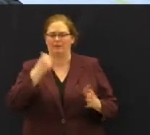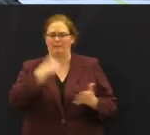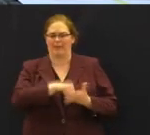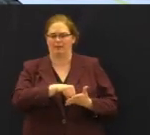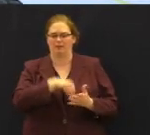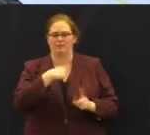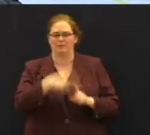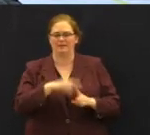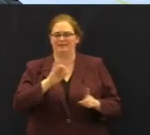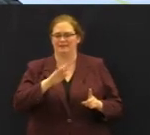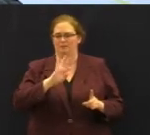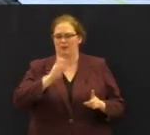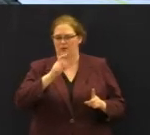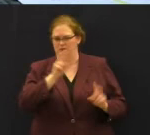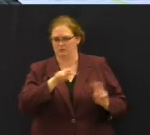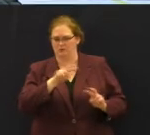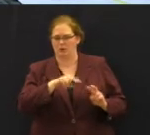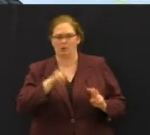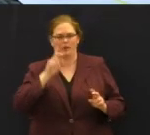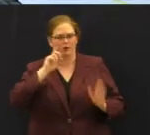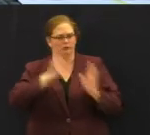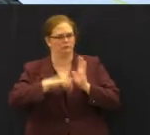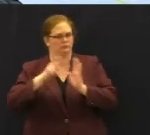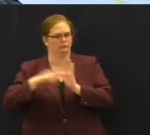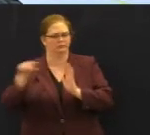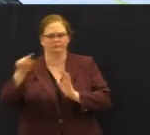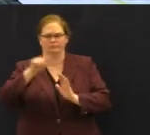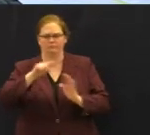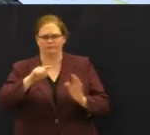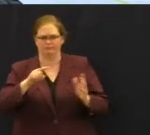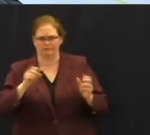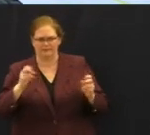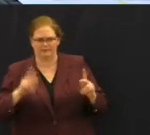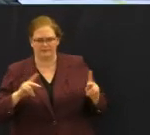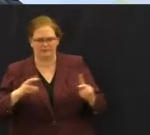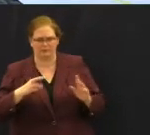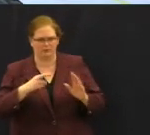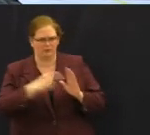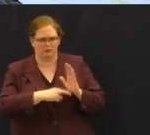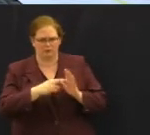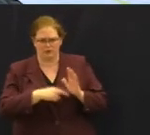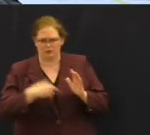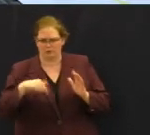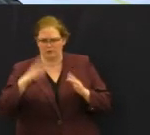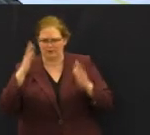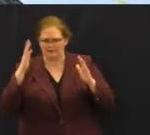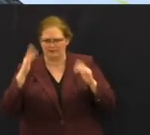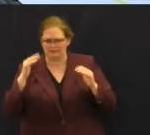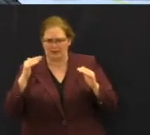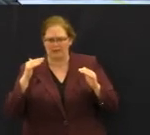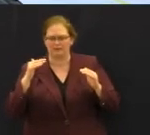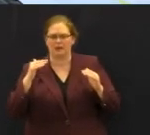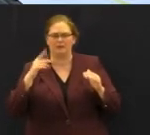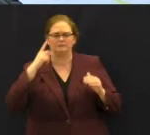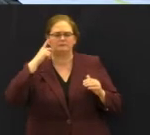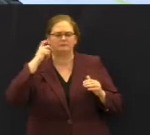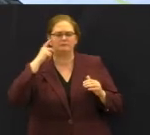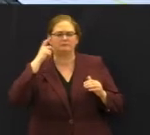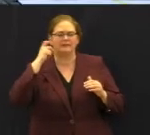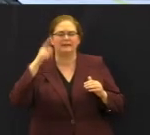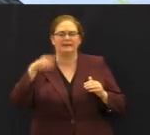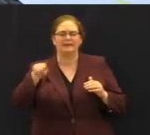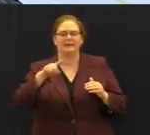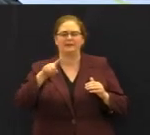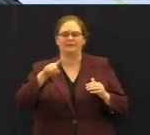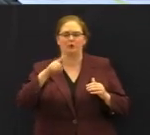as your inbox. We are finding that we are not getting as many people registering as we would have expected, and so sometimes we're wondering if that's where things